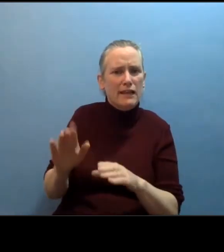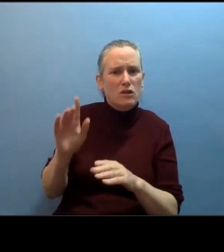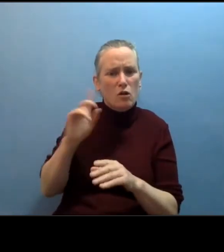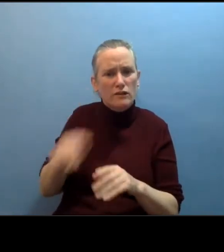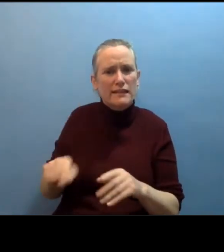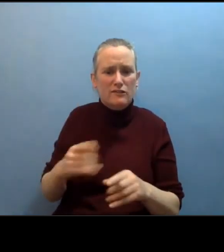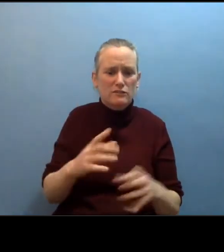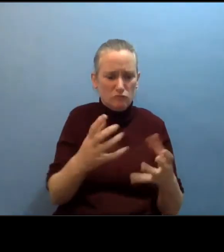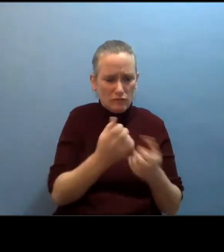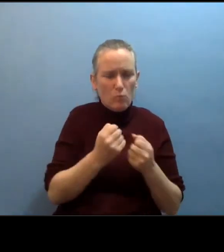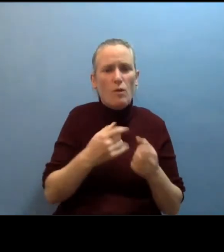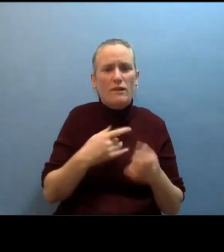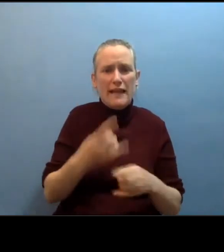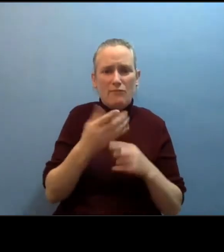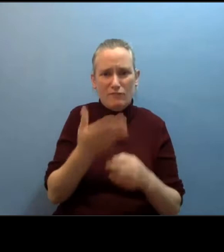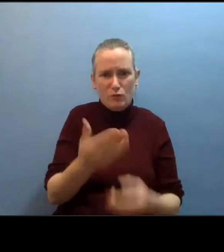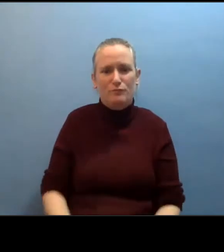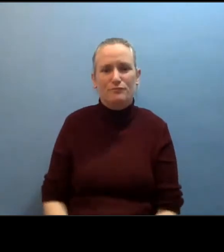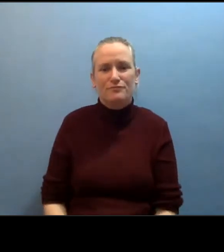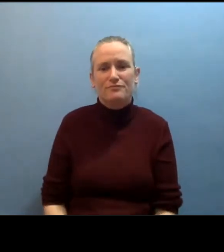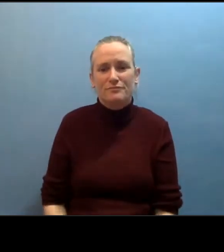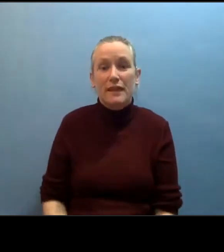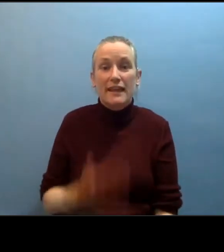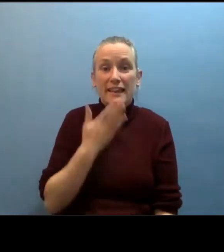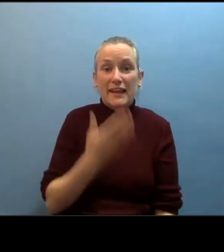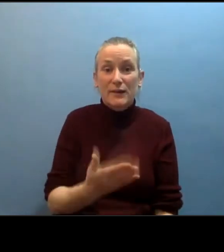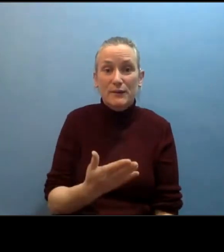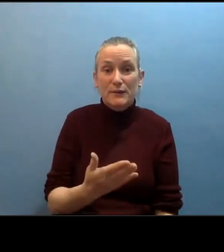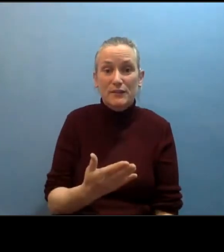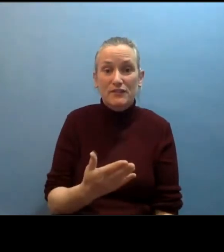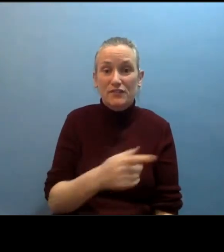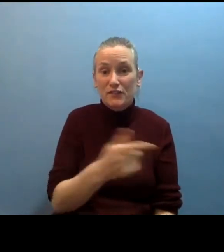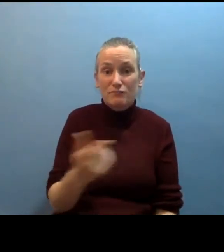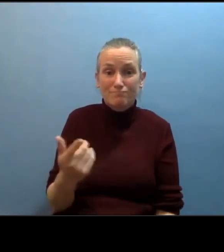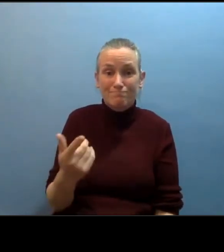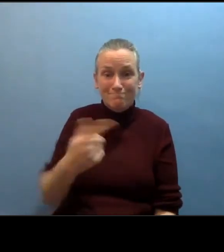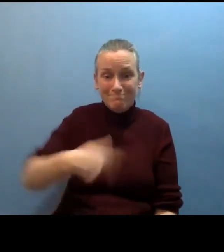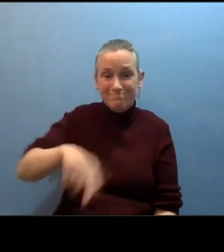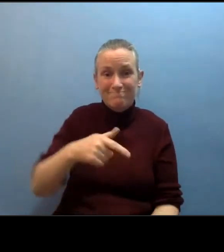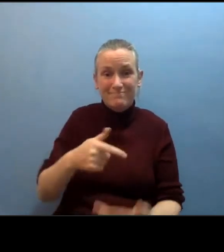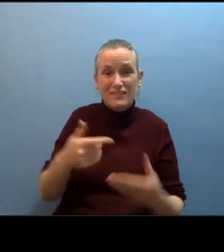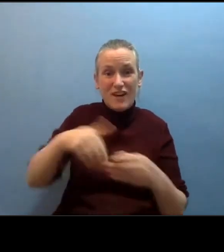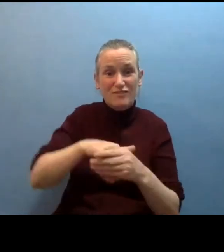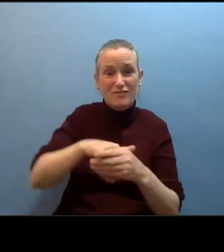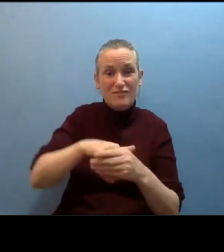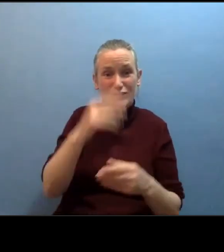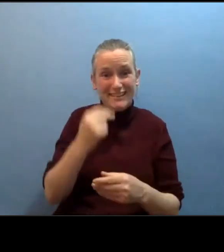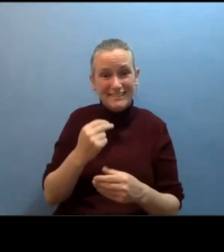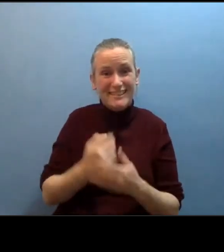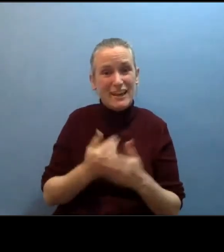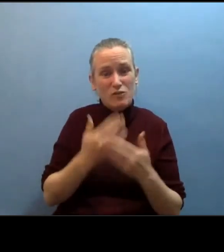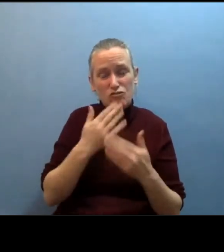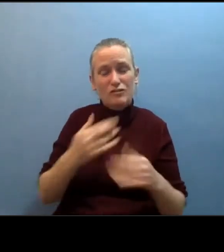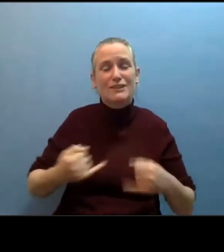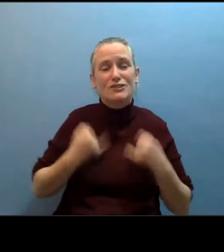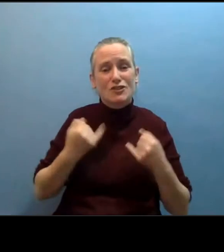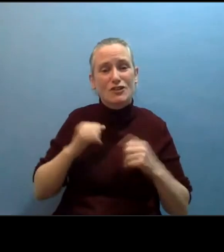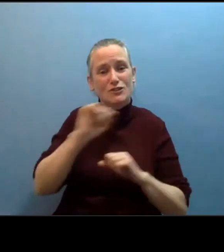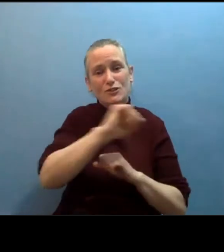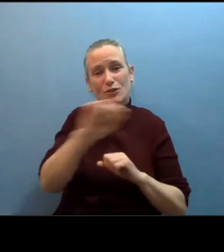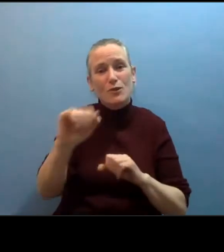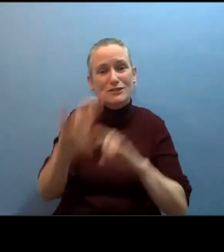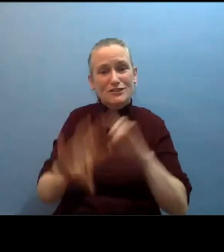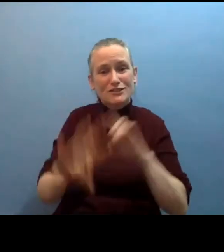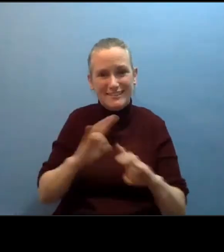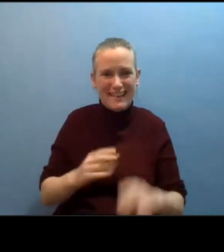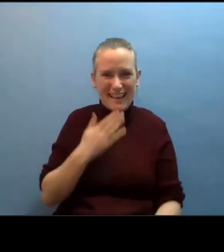you. But thank you so much for your participation in tonight. Thank you. Really enjoyed your questions. Thank